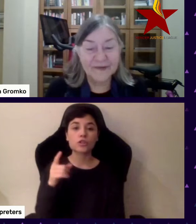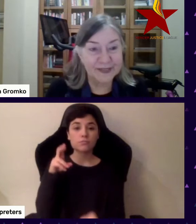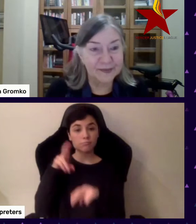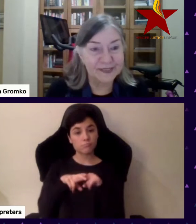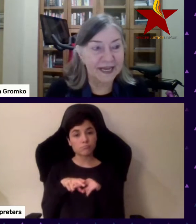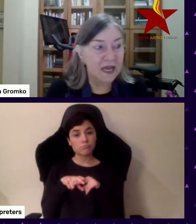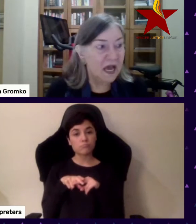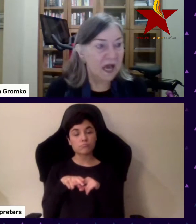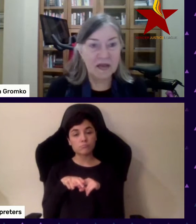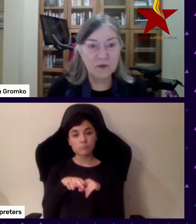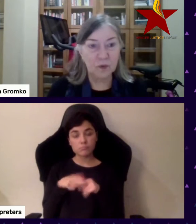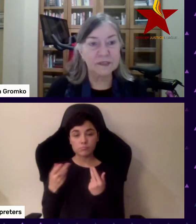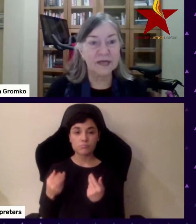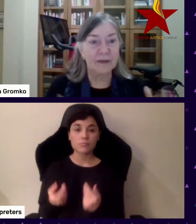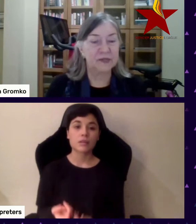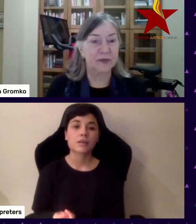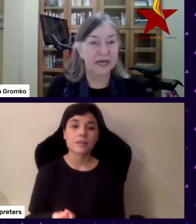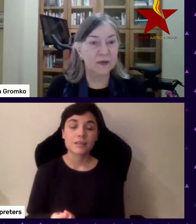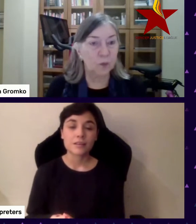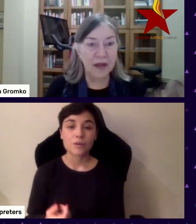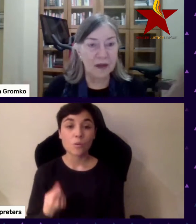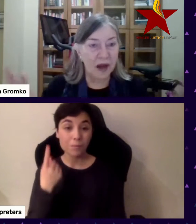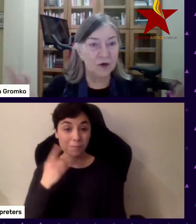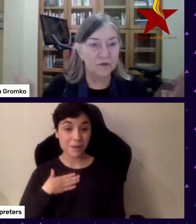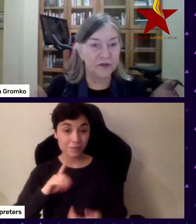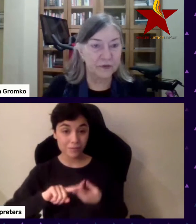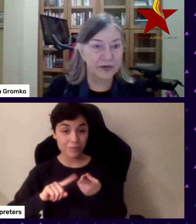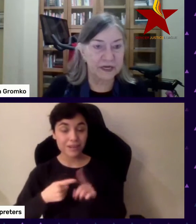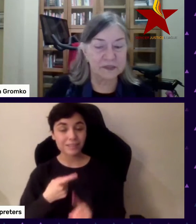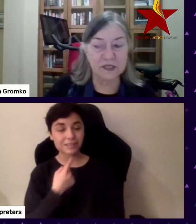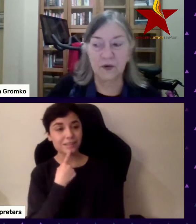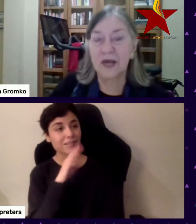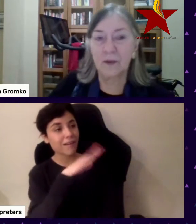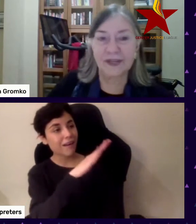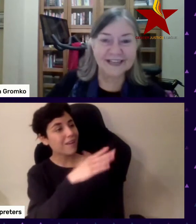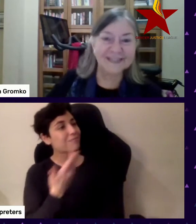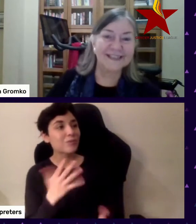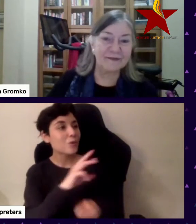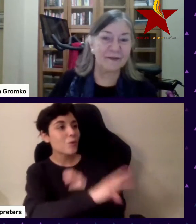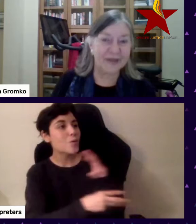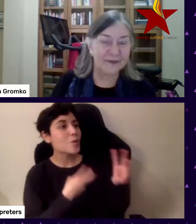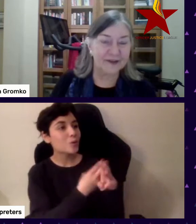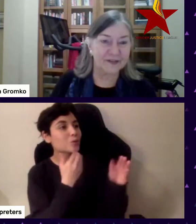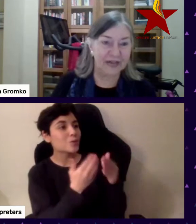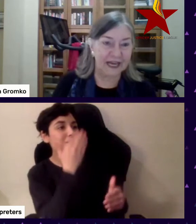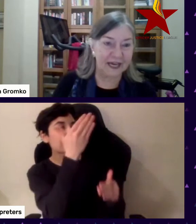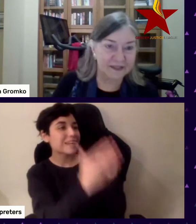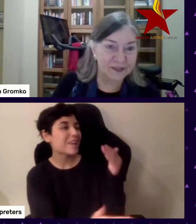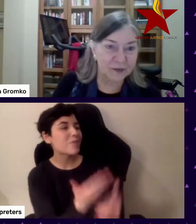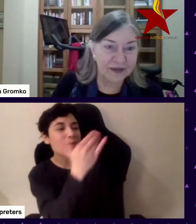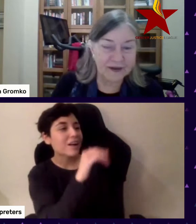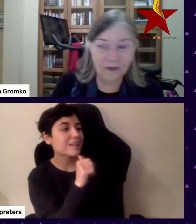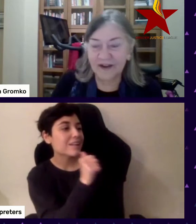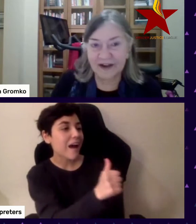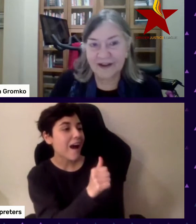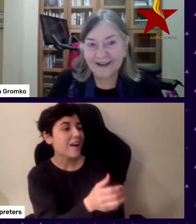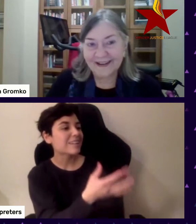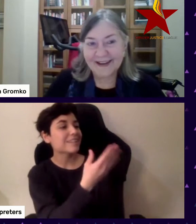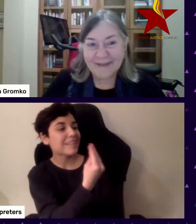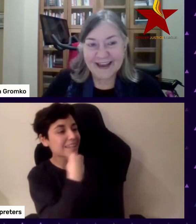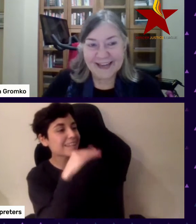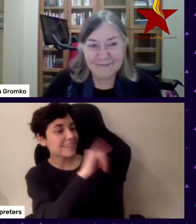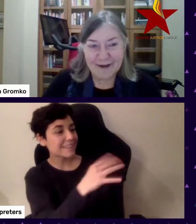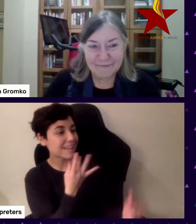One of my friends was saying, hey, the world's coming to an end. Why not go for the Doritos? So, well, it doesn't seem to be coming to an end. So I think we've got